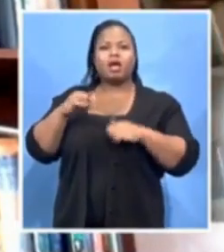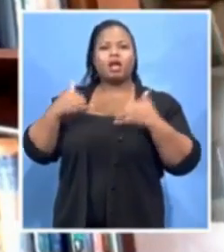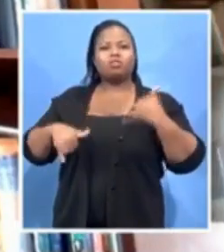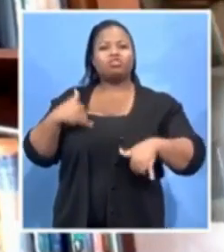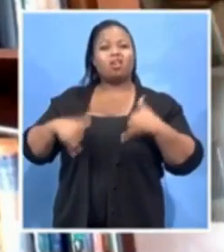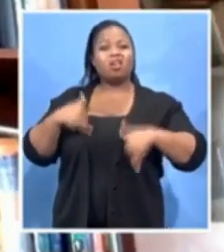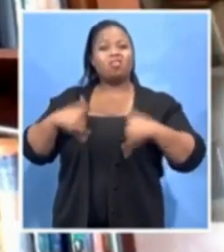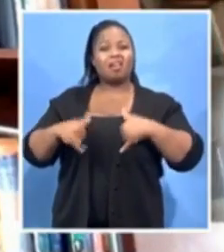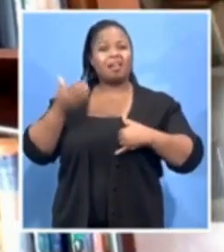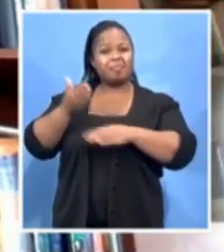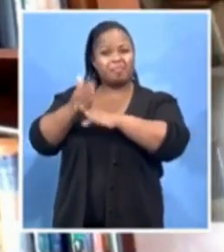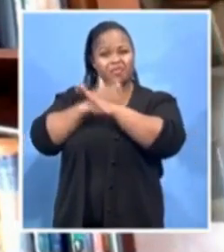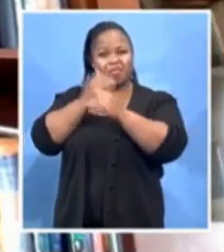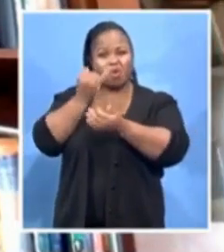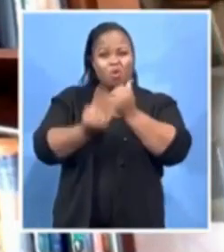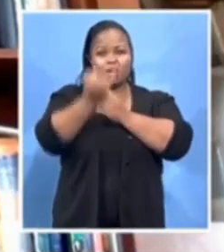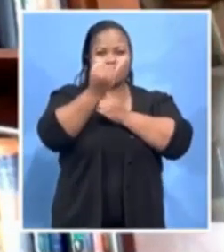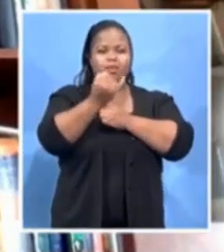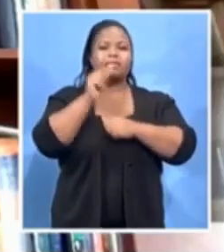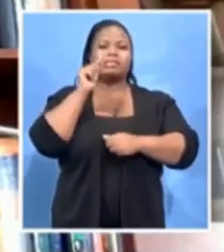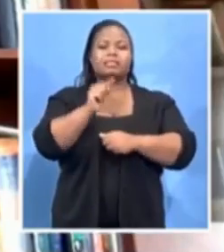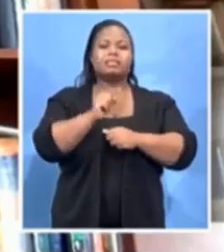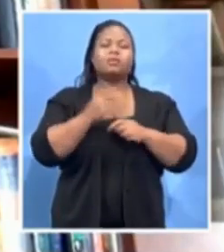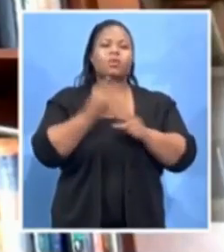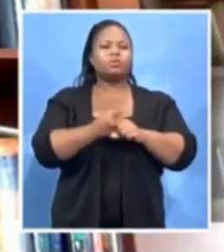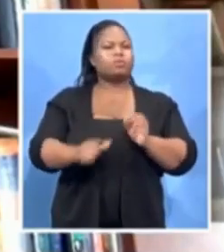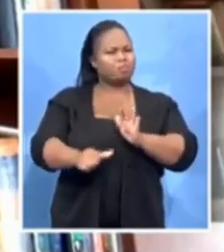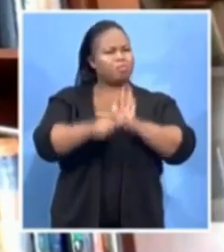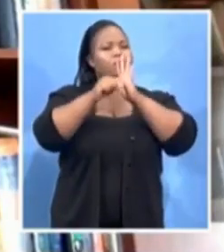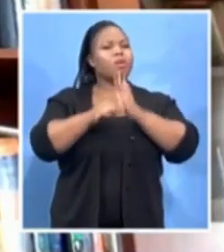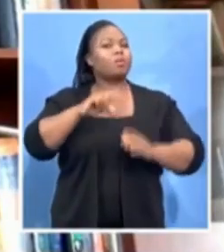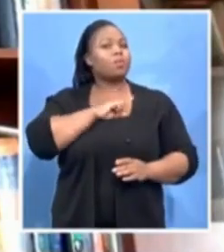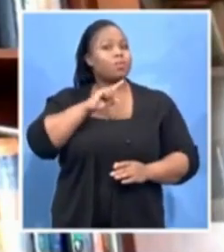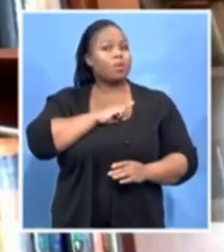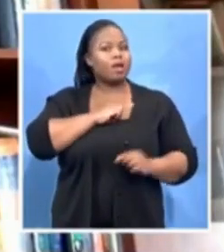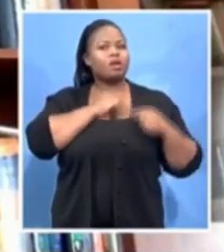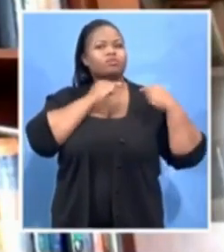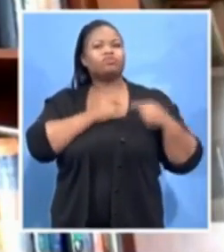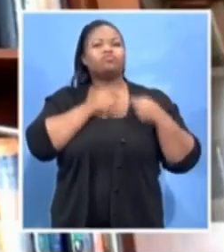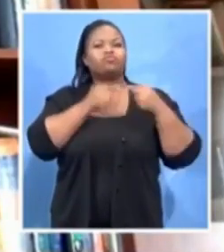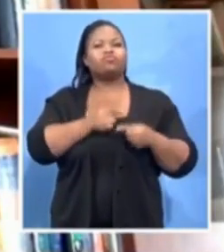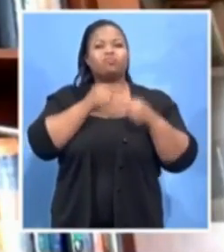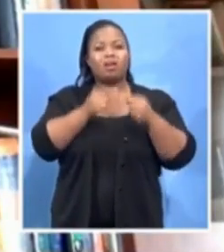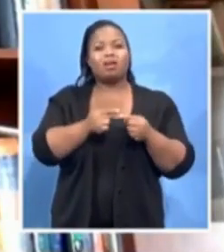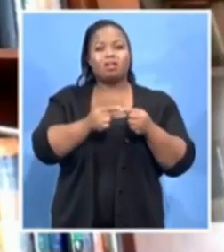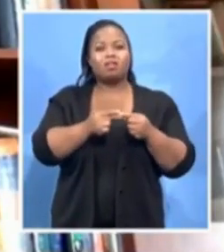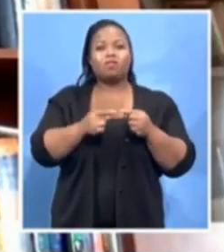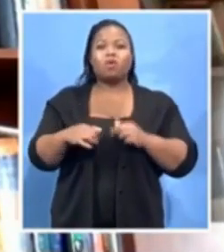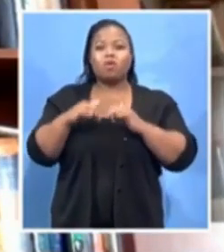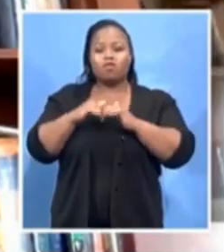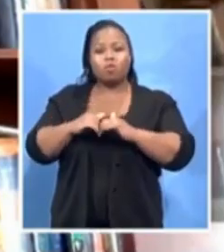this is going to be significant because the struggle for decolonization becomes